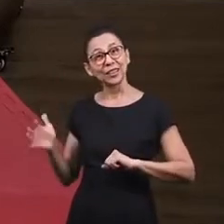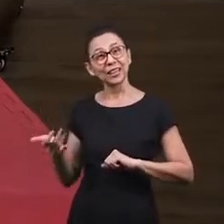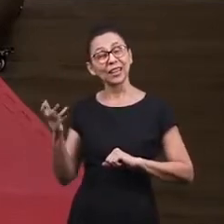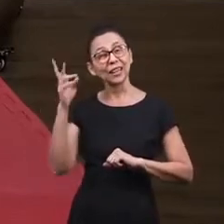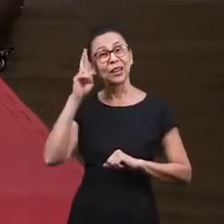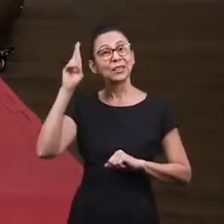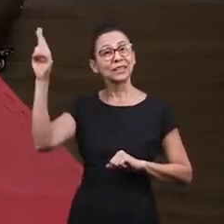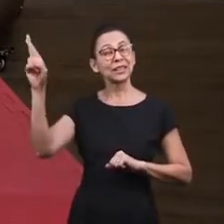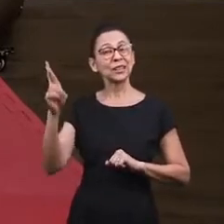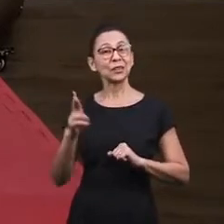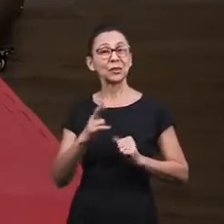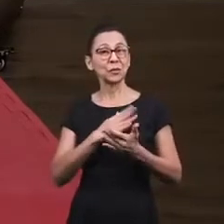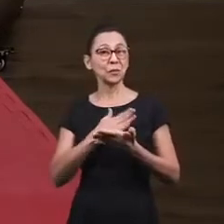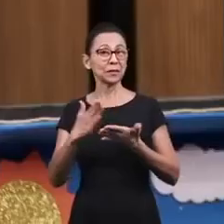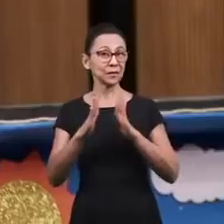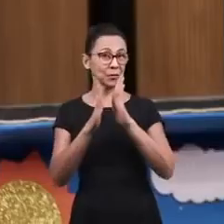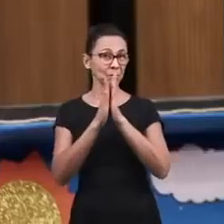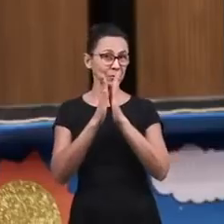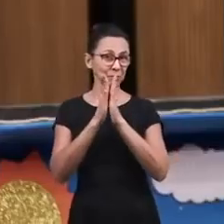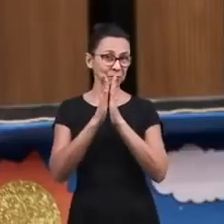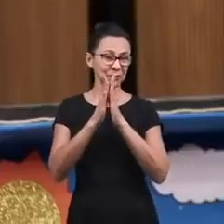prayer.